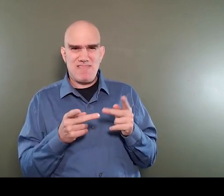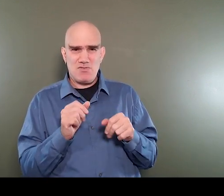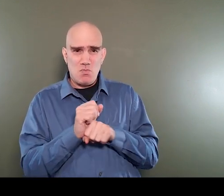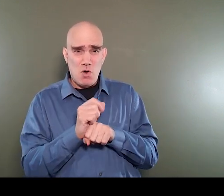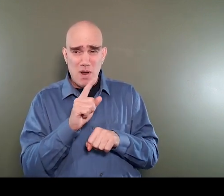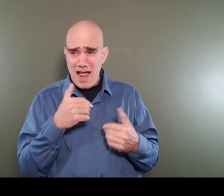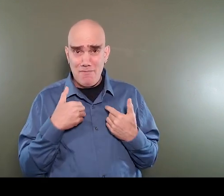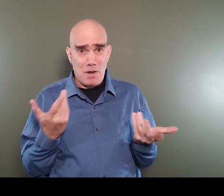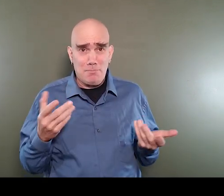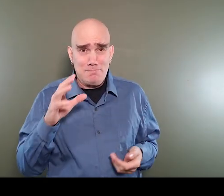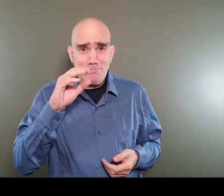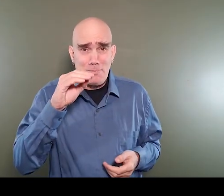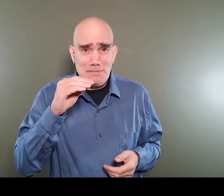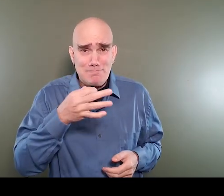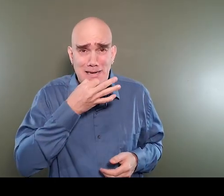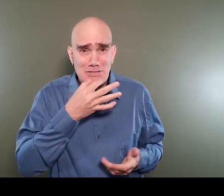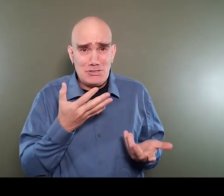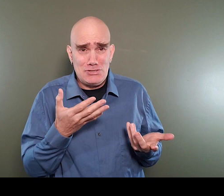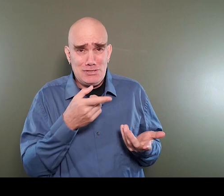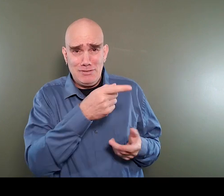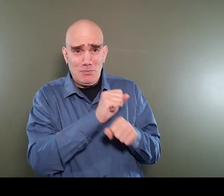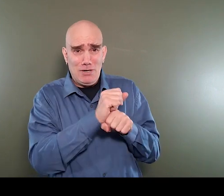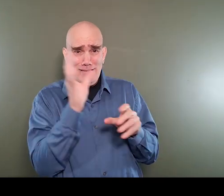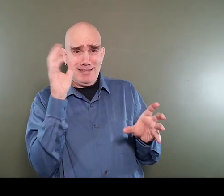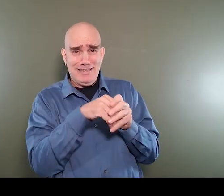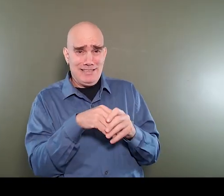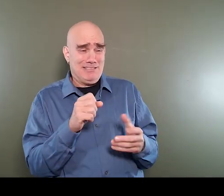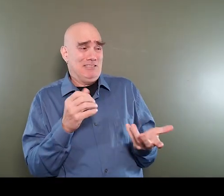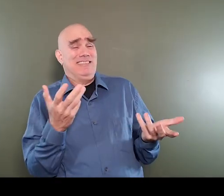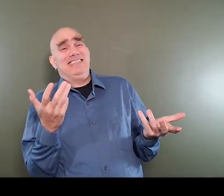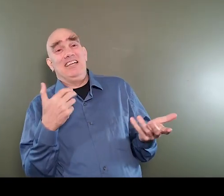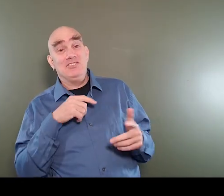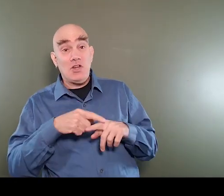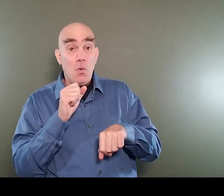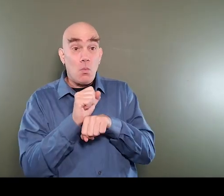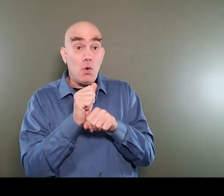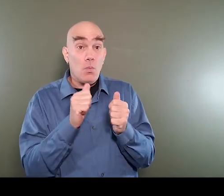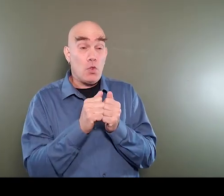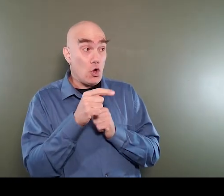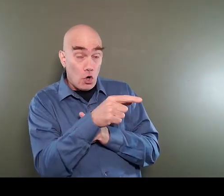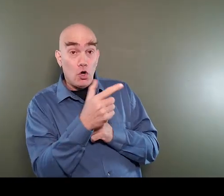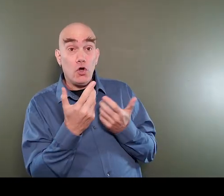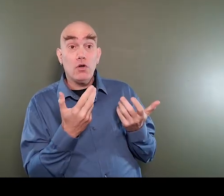great place to work, where there's a puppet guy on retainer. So